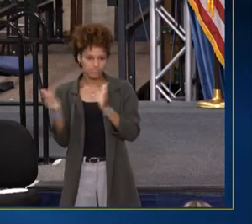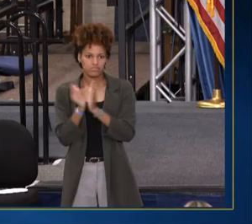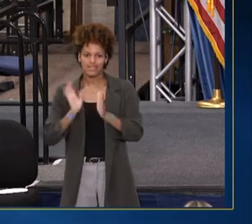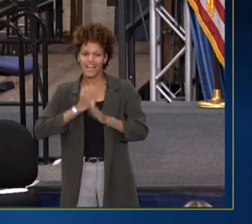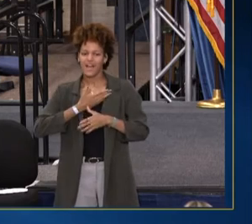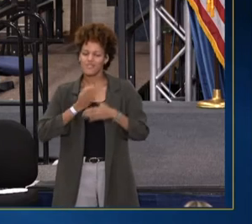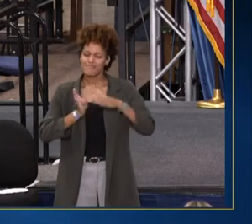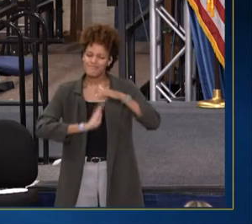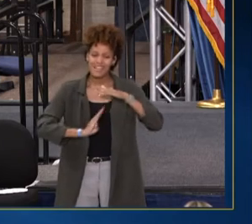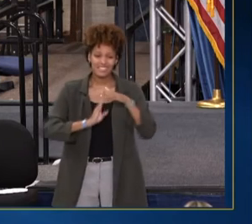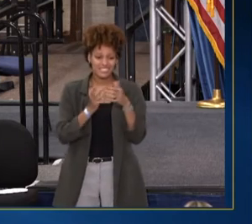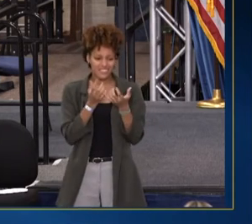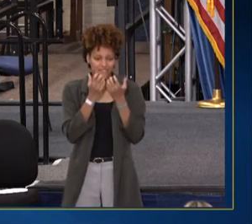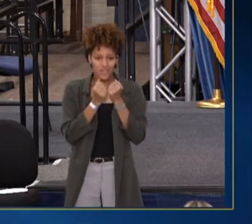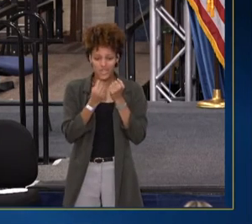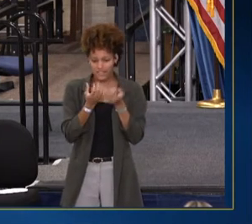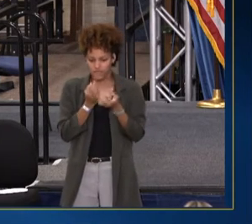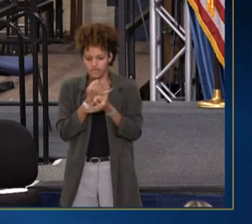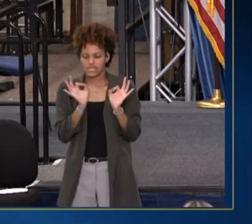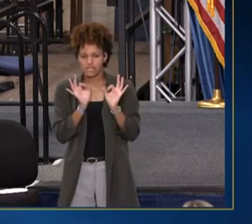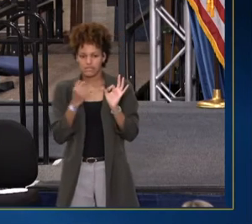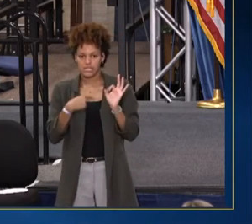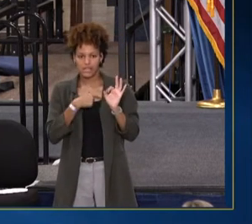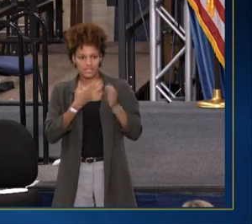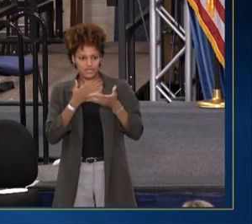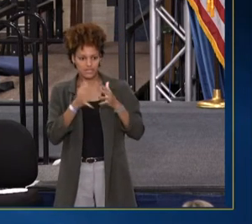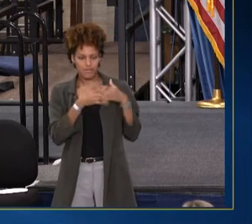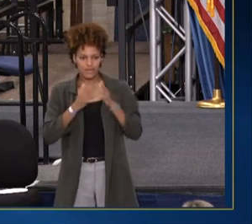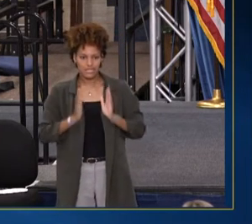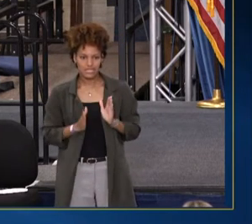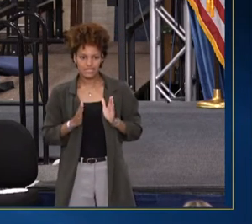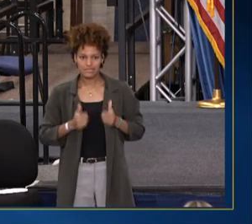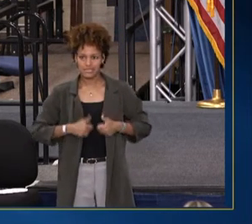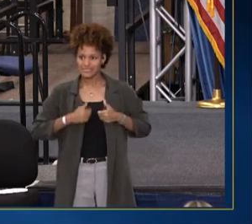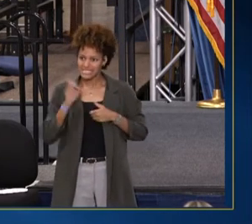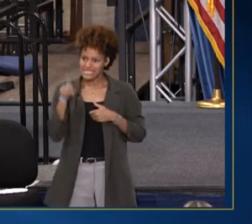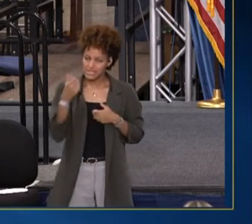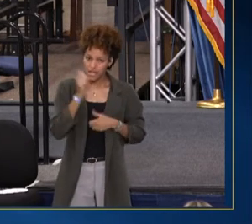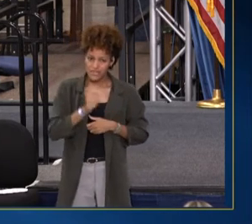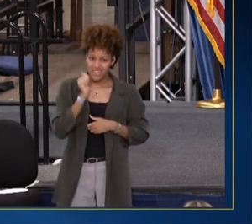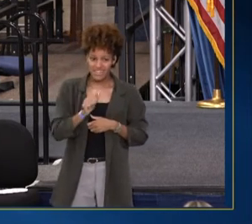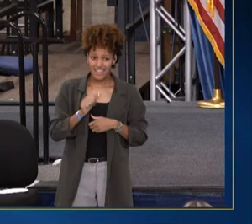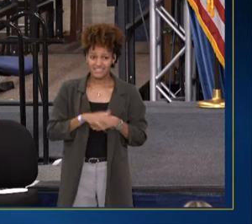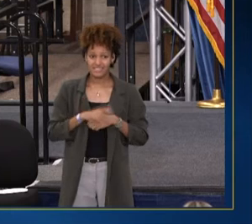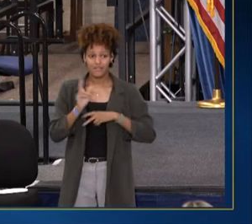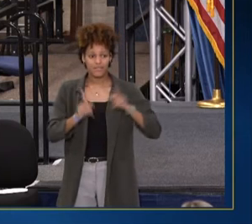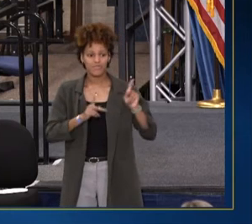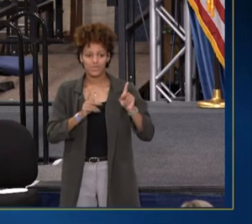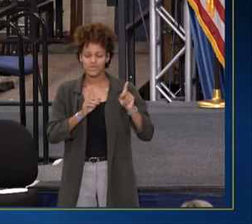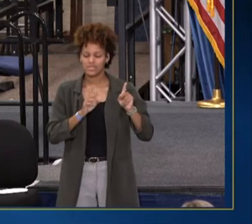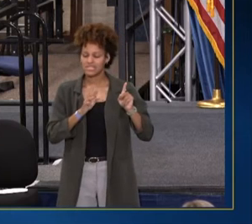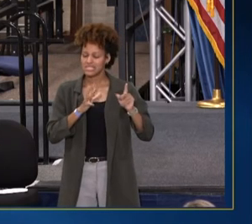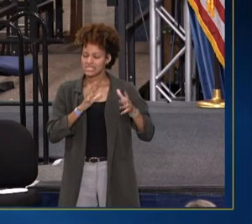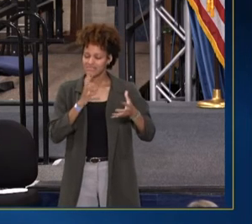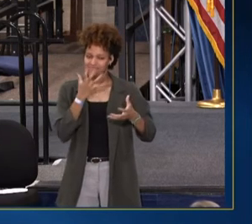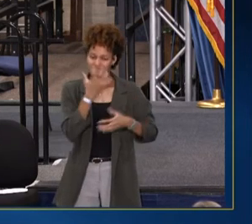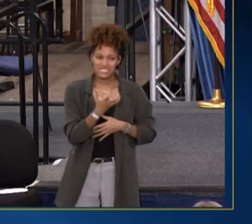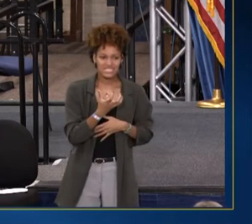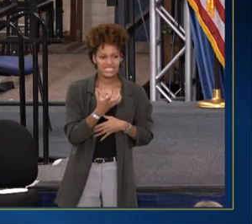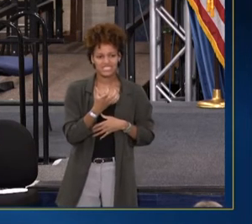basic values and freedoms as Americans, and are cruel, and they are